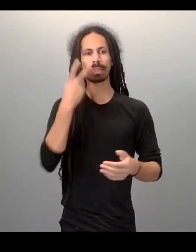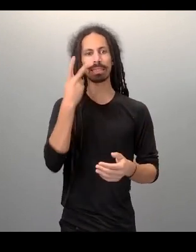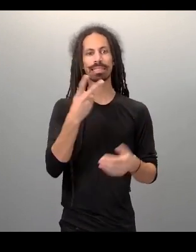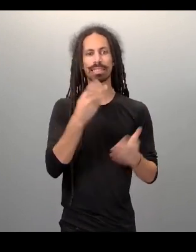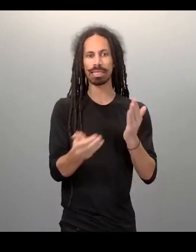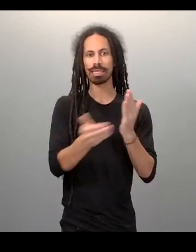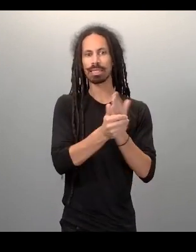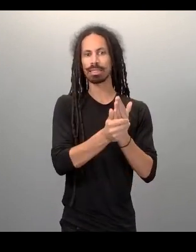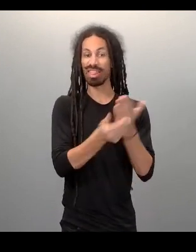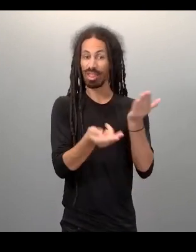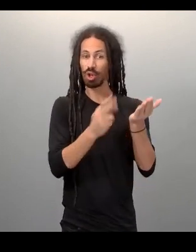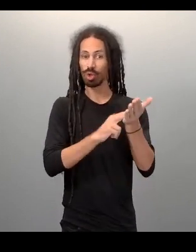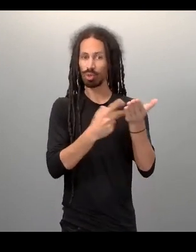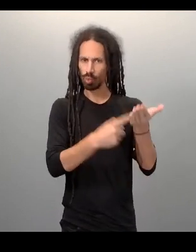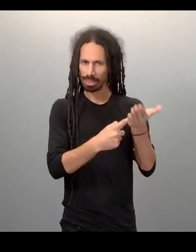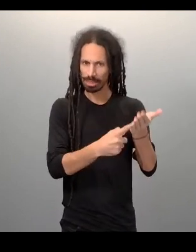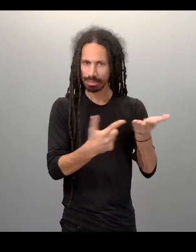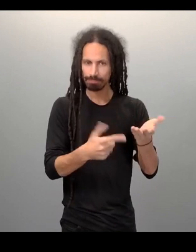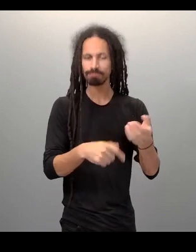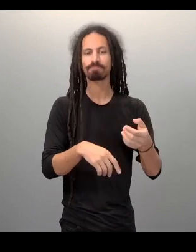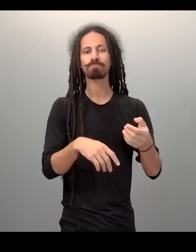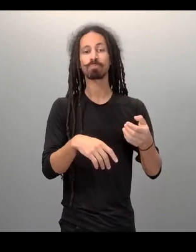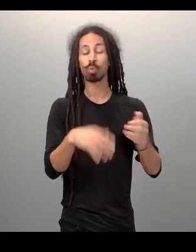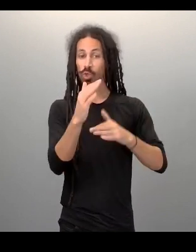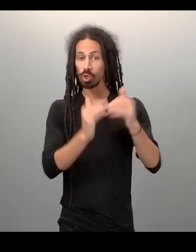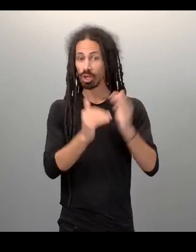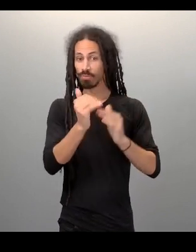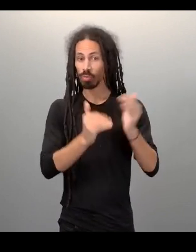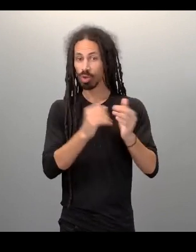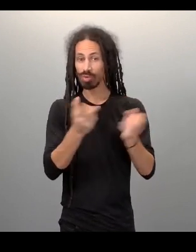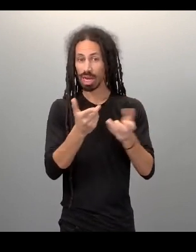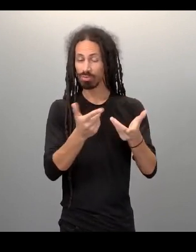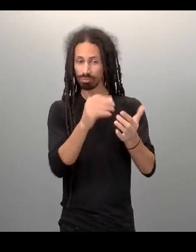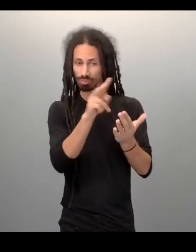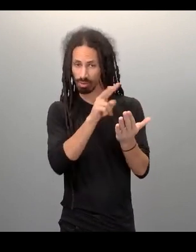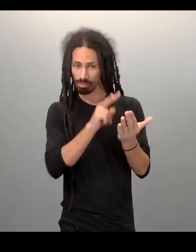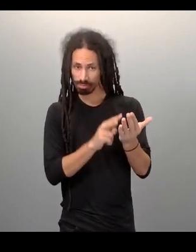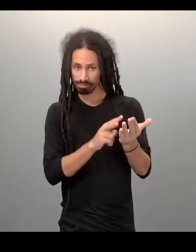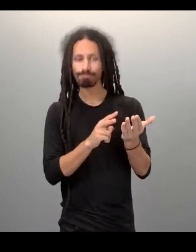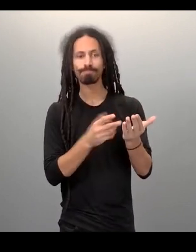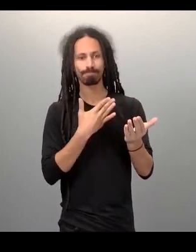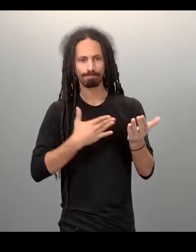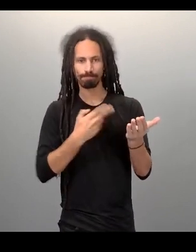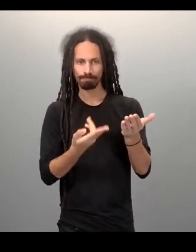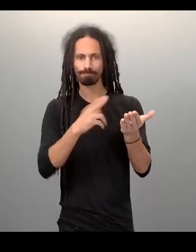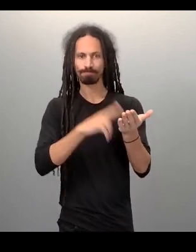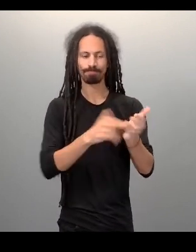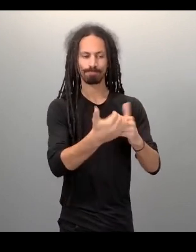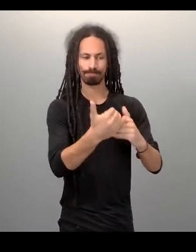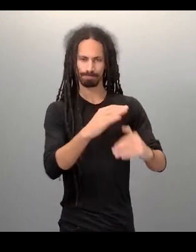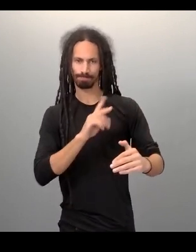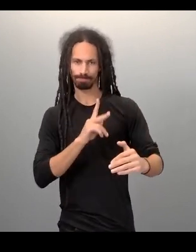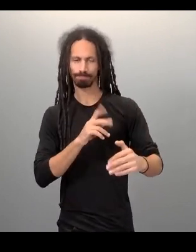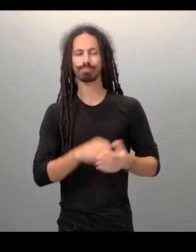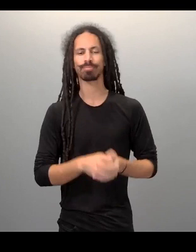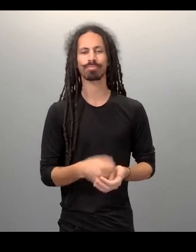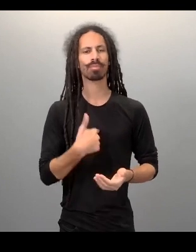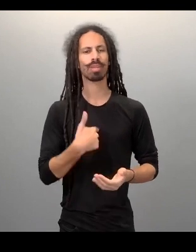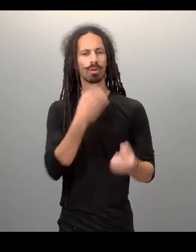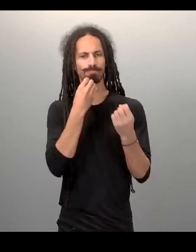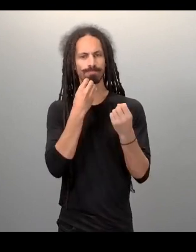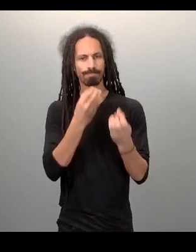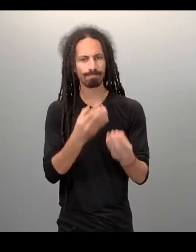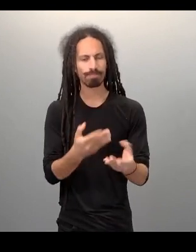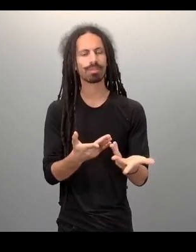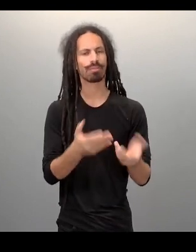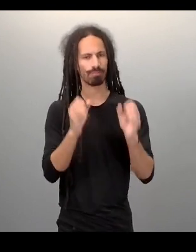we discussed. Once you're comfortable with the terms, please sign it and send it back to me. I would appreciate if you could have